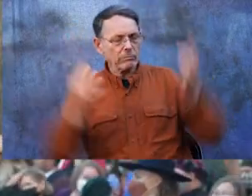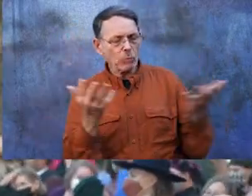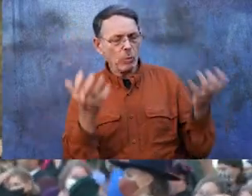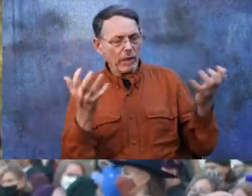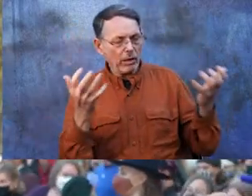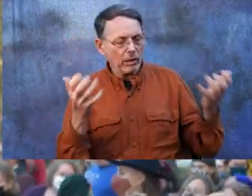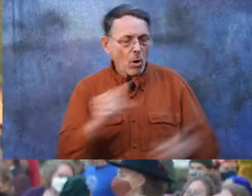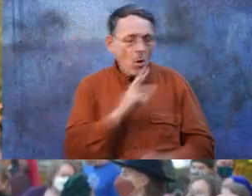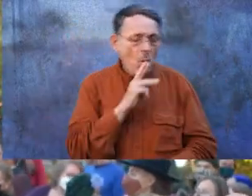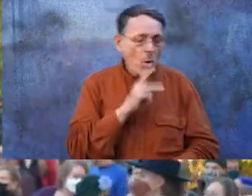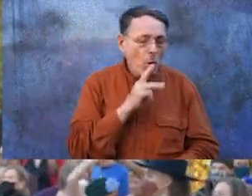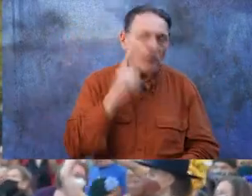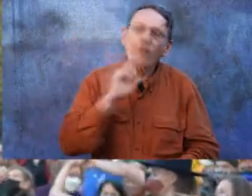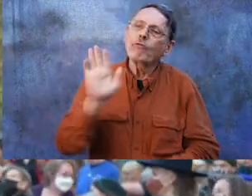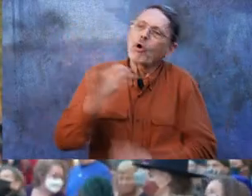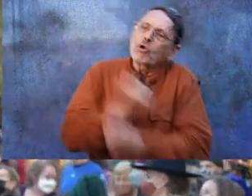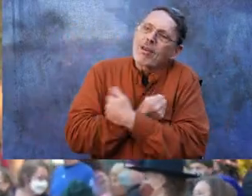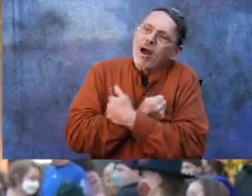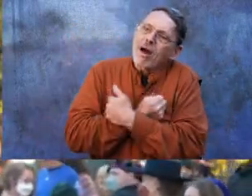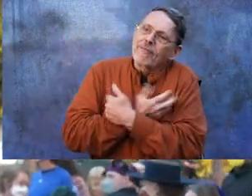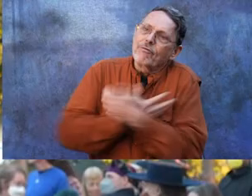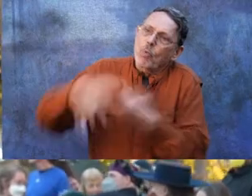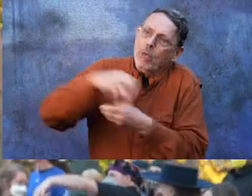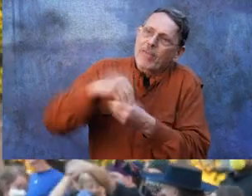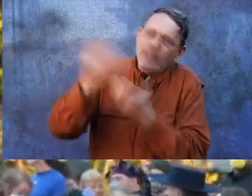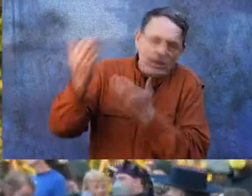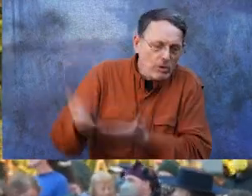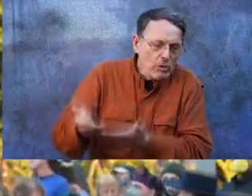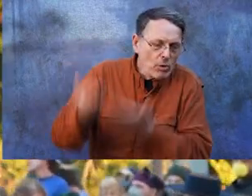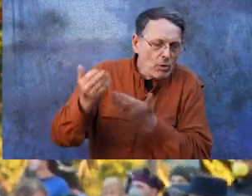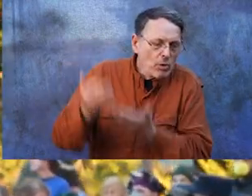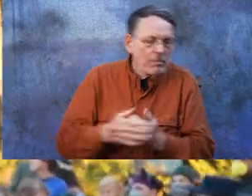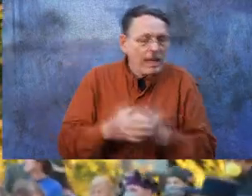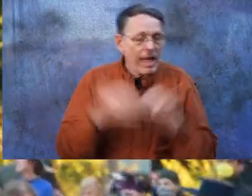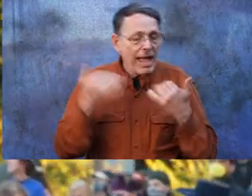will. Water, for the love that flows within.